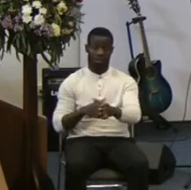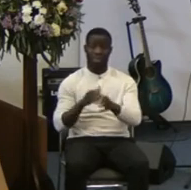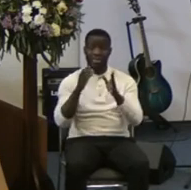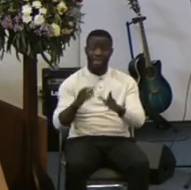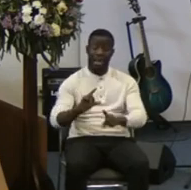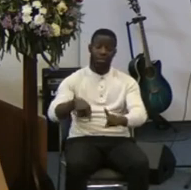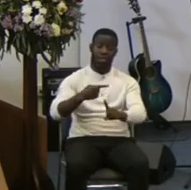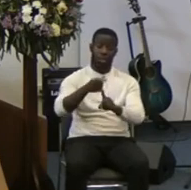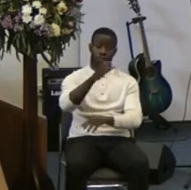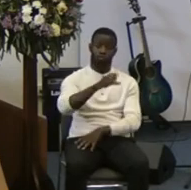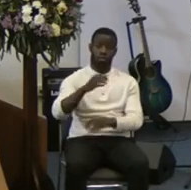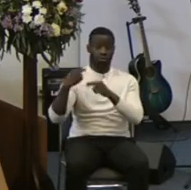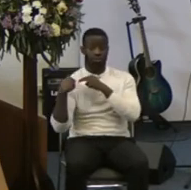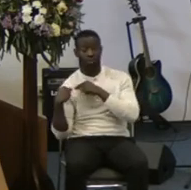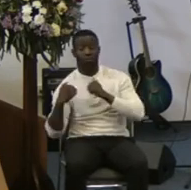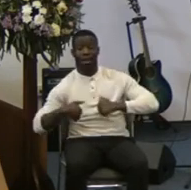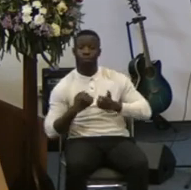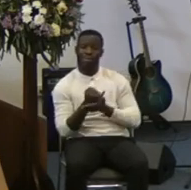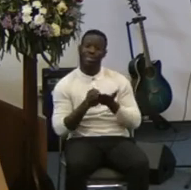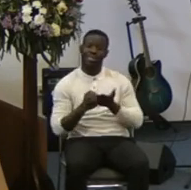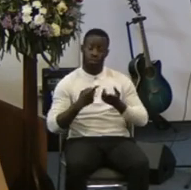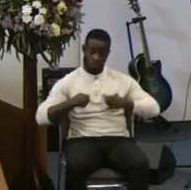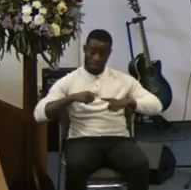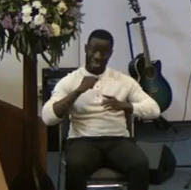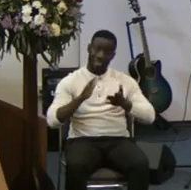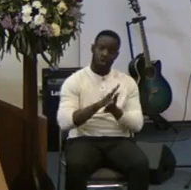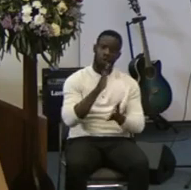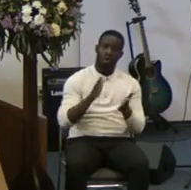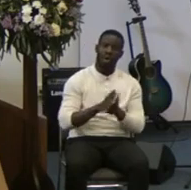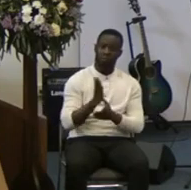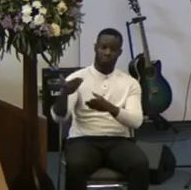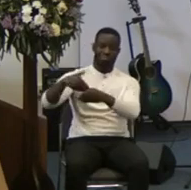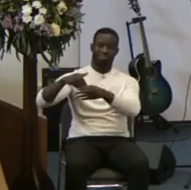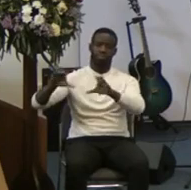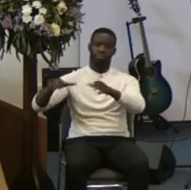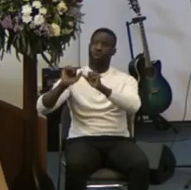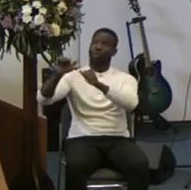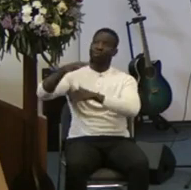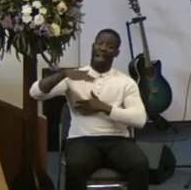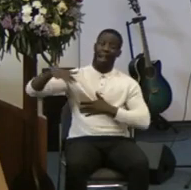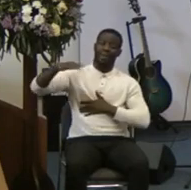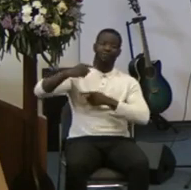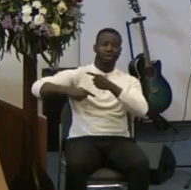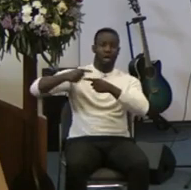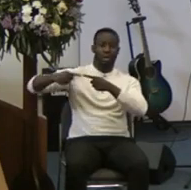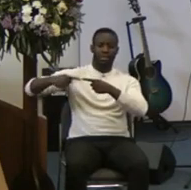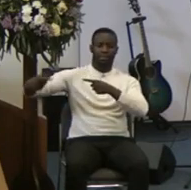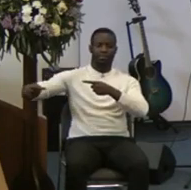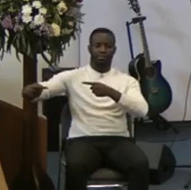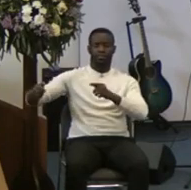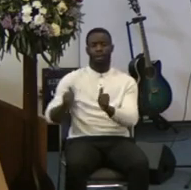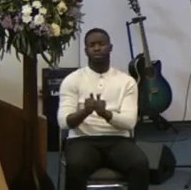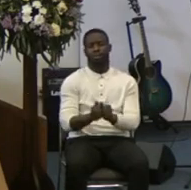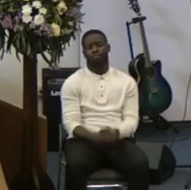upon himself so that we can enjoy and be part of your loving family for eternity. Amen.